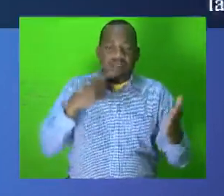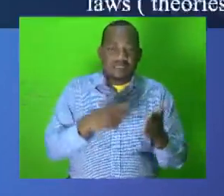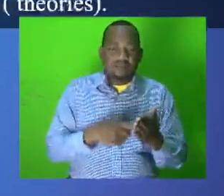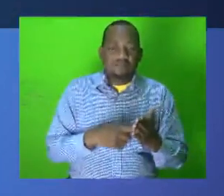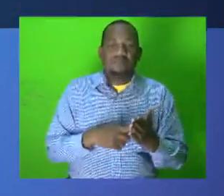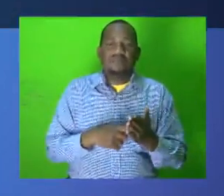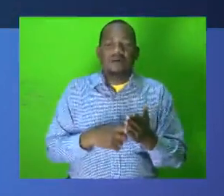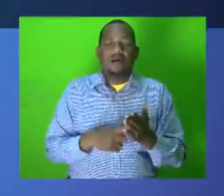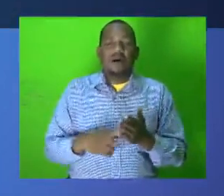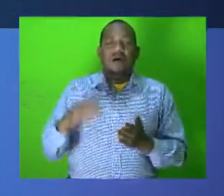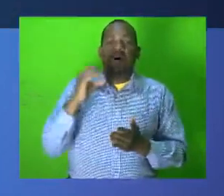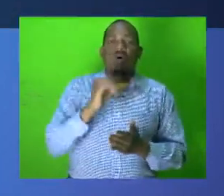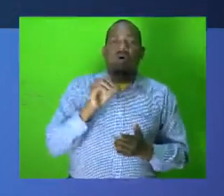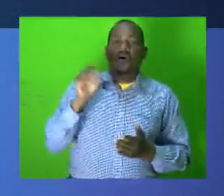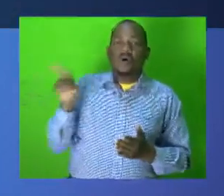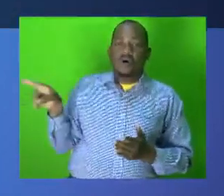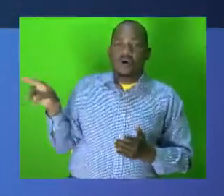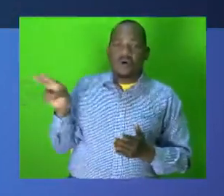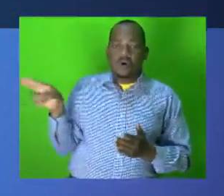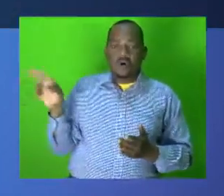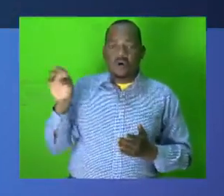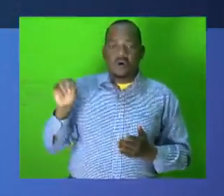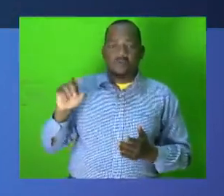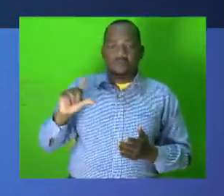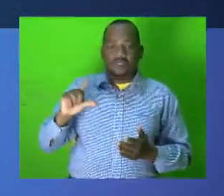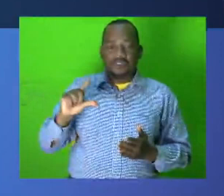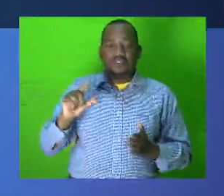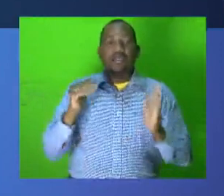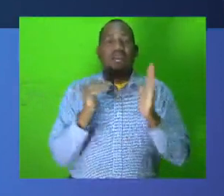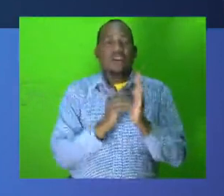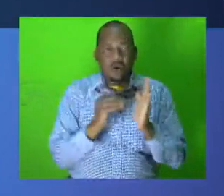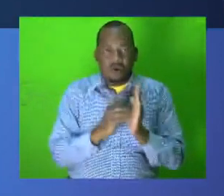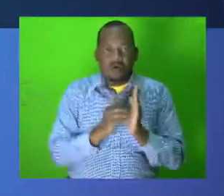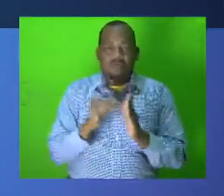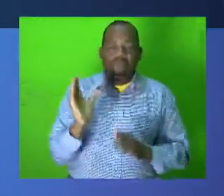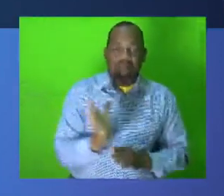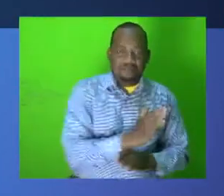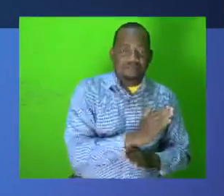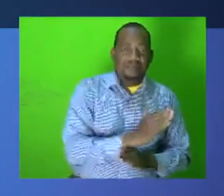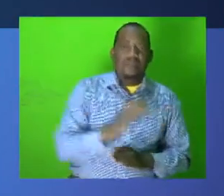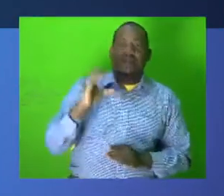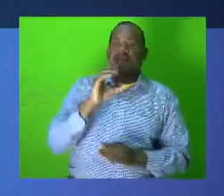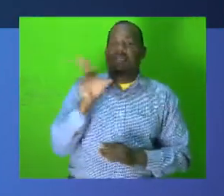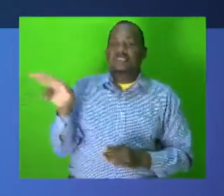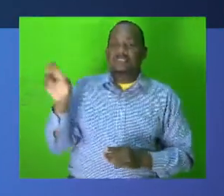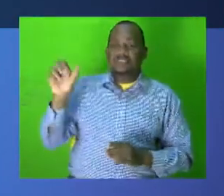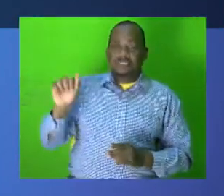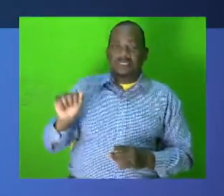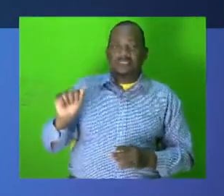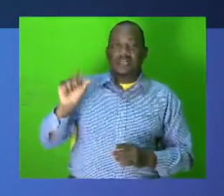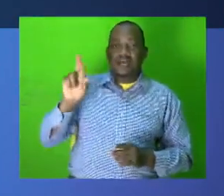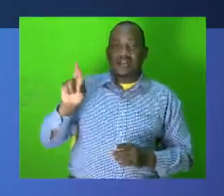Example, Ohm's law, my dear student, I think you are familiar in physics. Charles' law, first is they